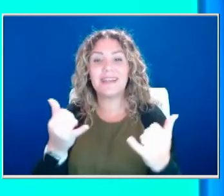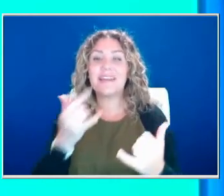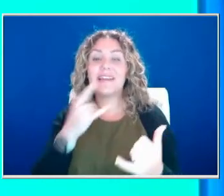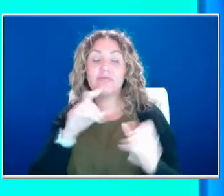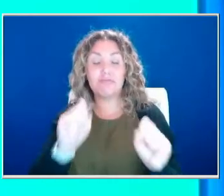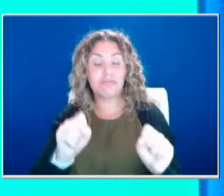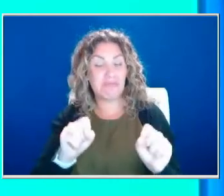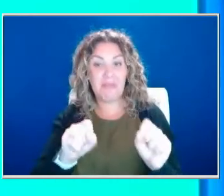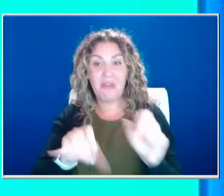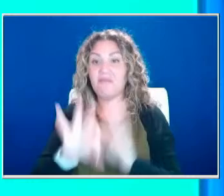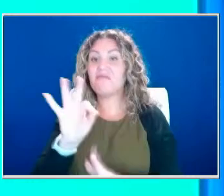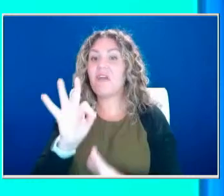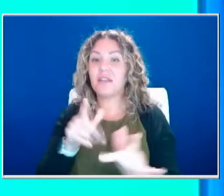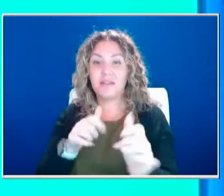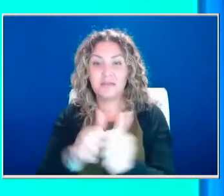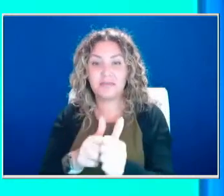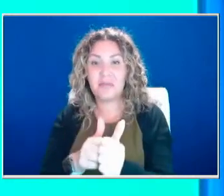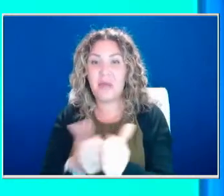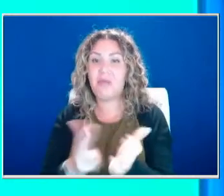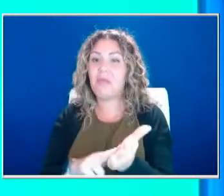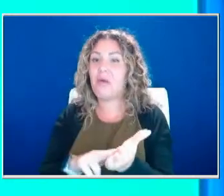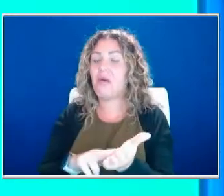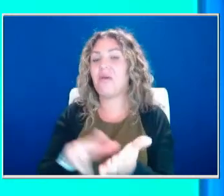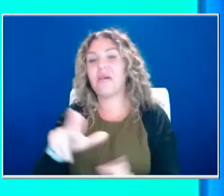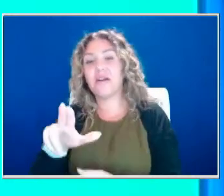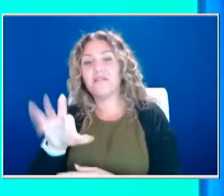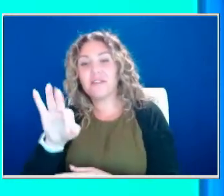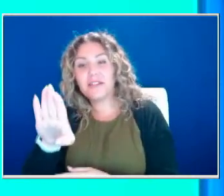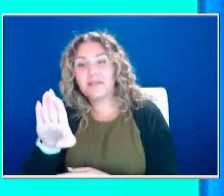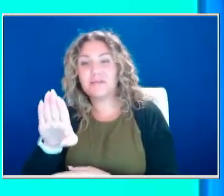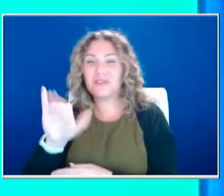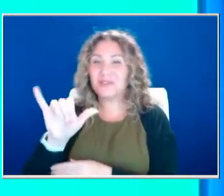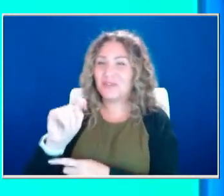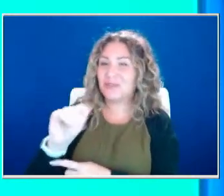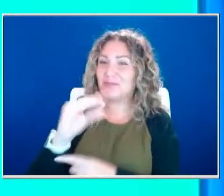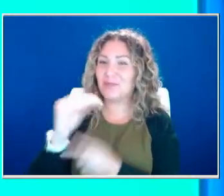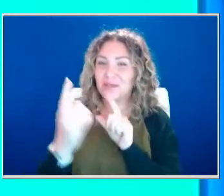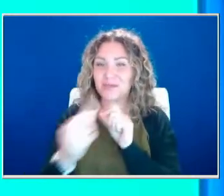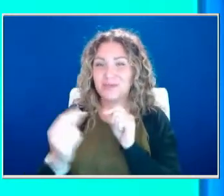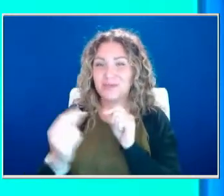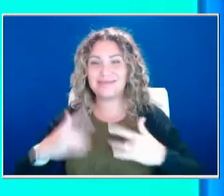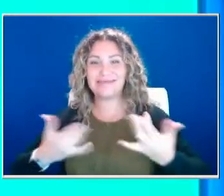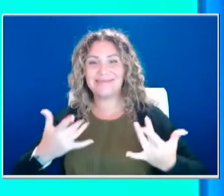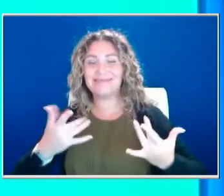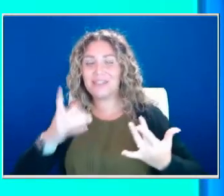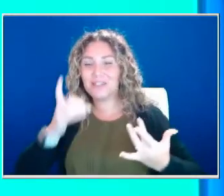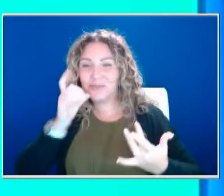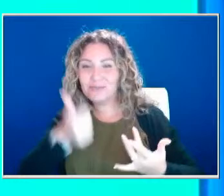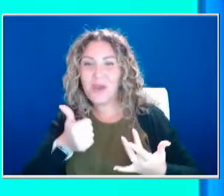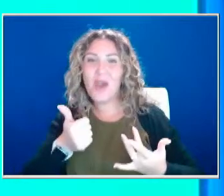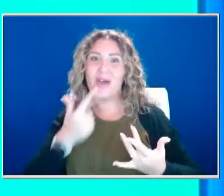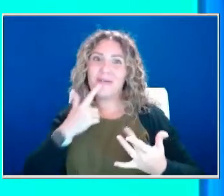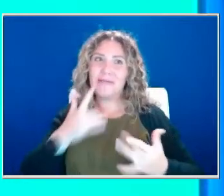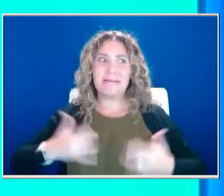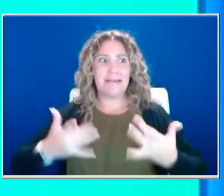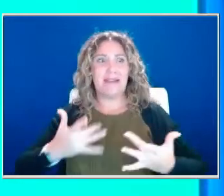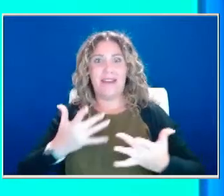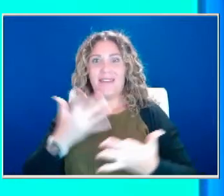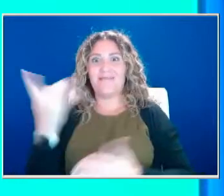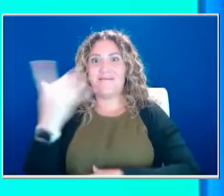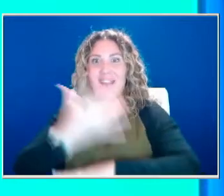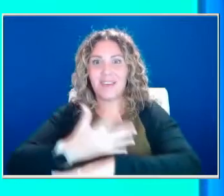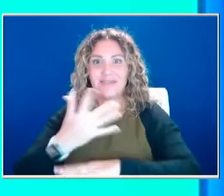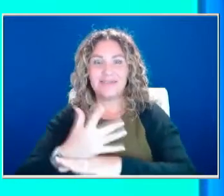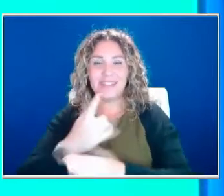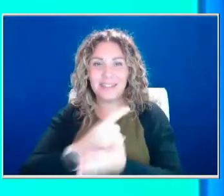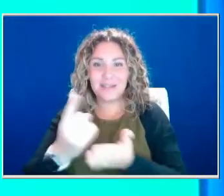by logging onto Facebook, YouTube, and Twitter. We are excited to be back with you live 5 days a week. We will see you back here tomorrow for Open Mics with